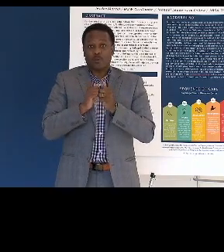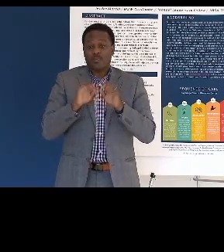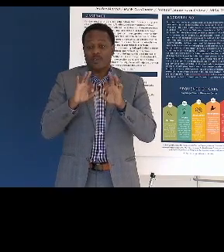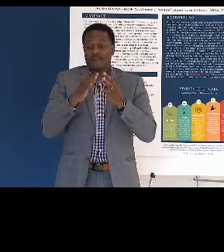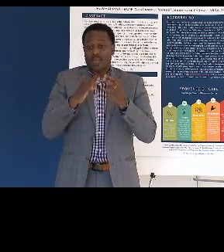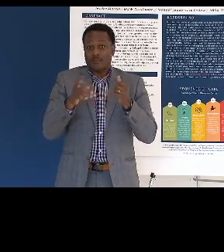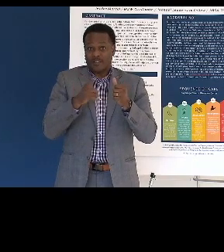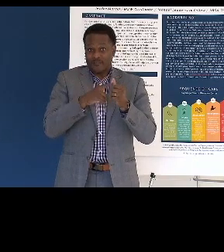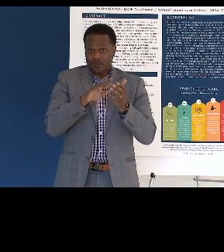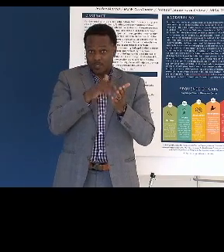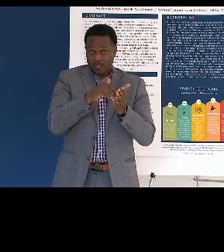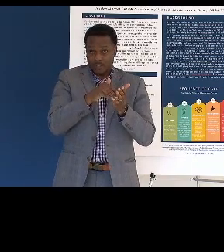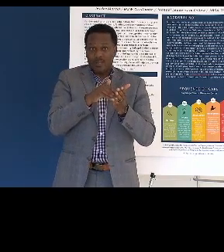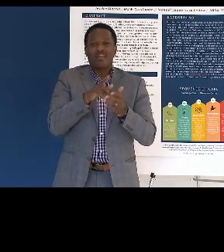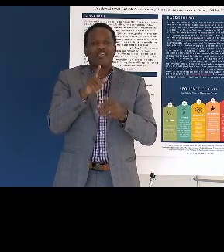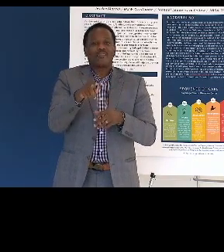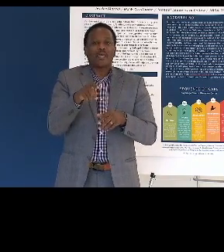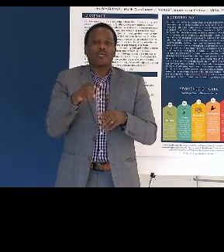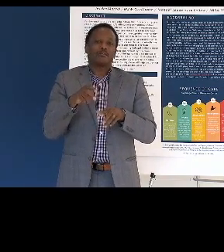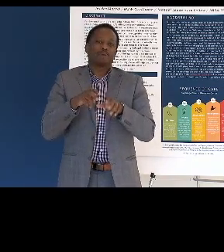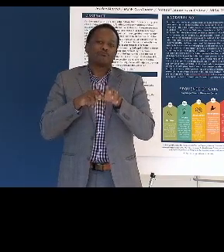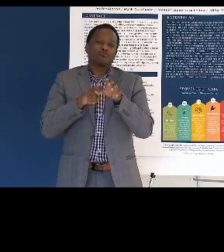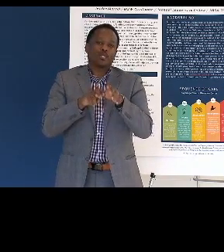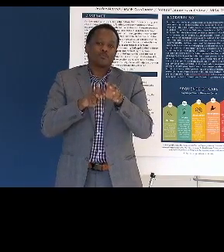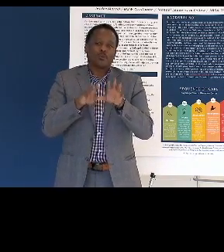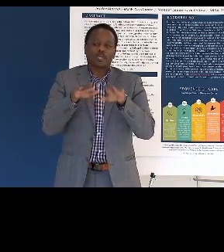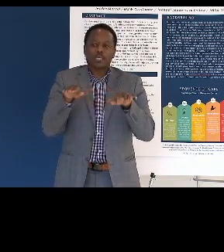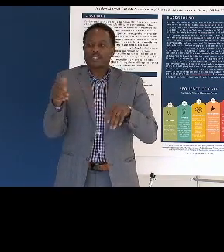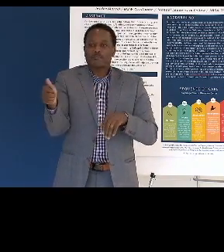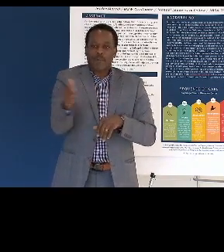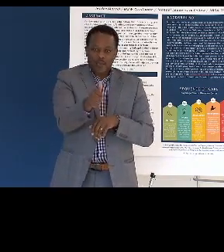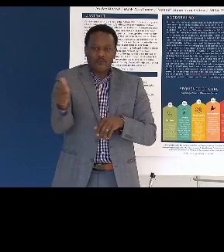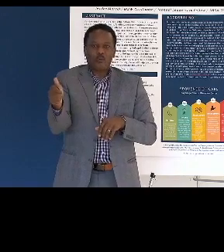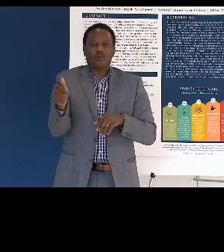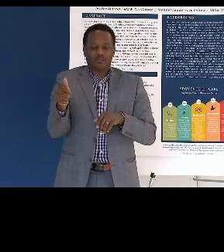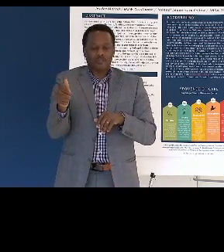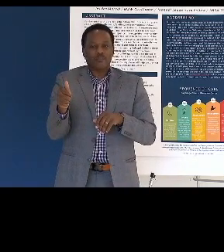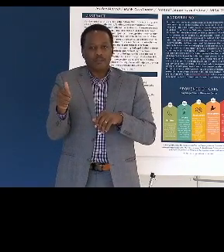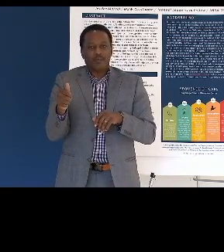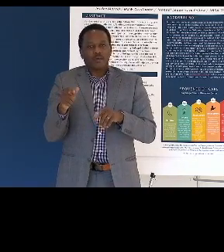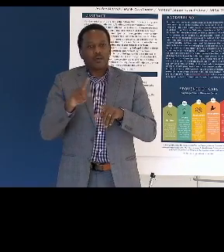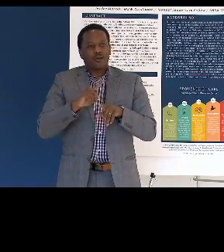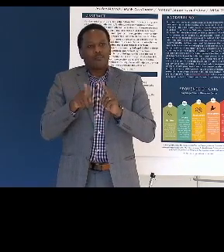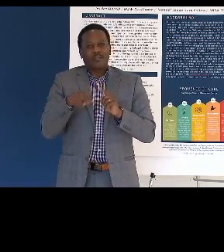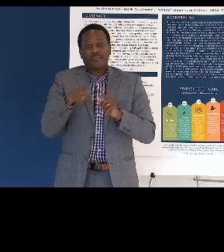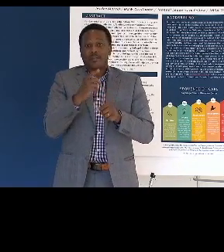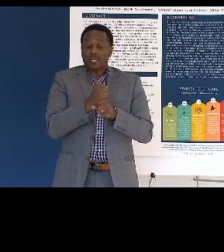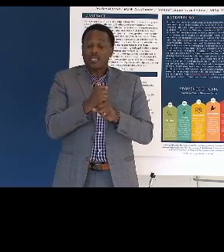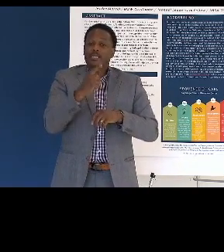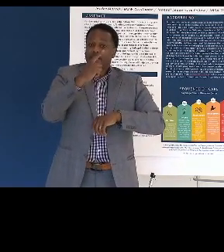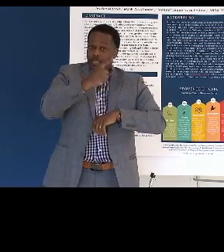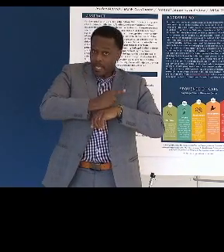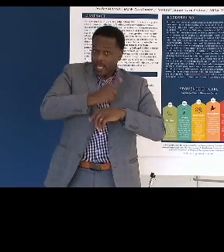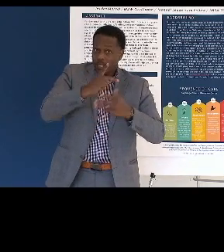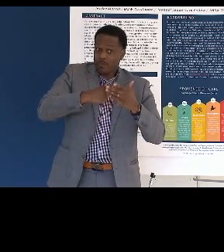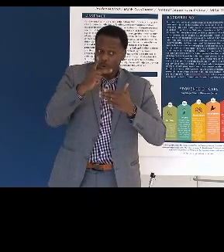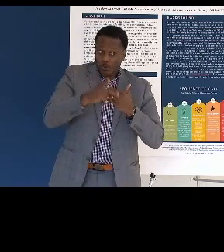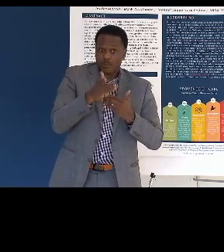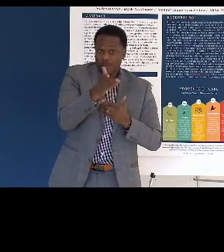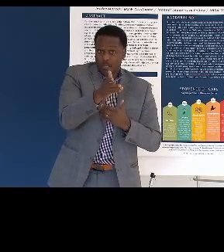and transports the kids to their facility, and then they bring them back to the building, but they are getting day programming